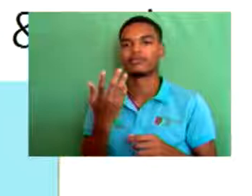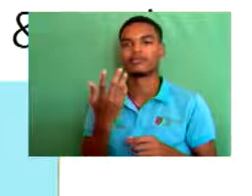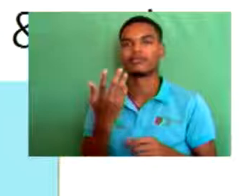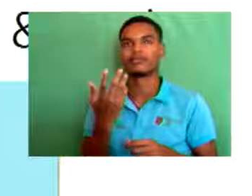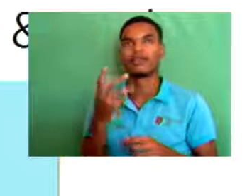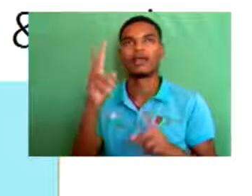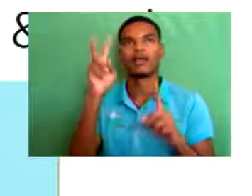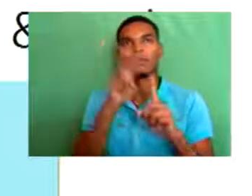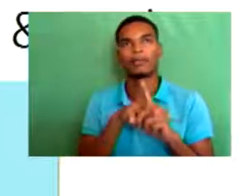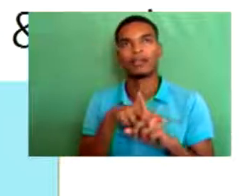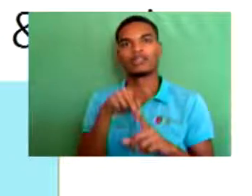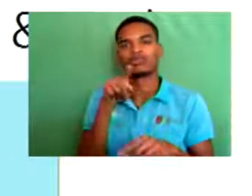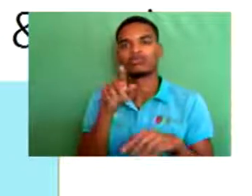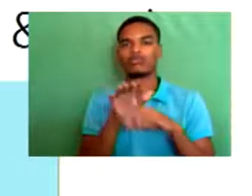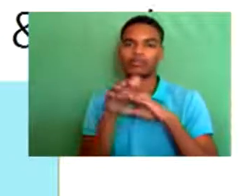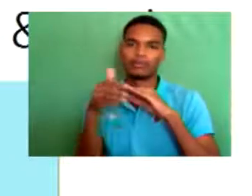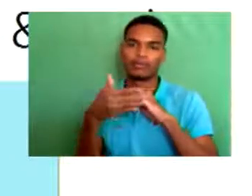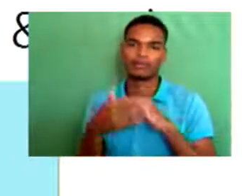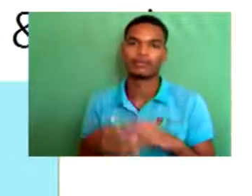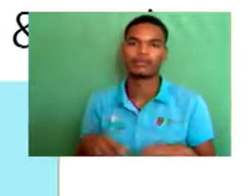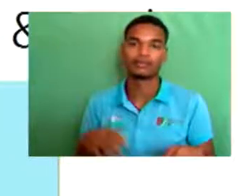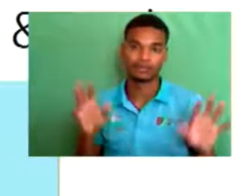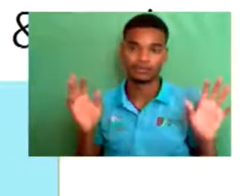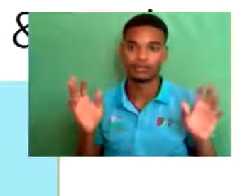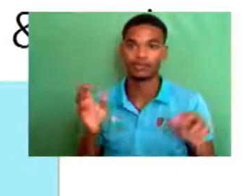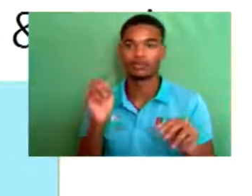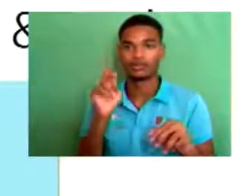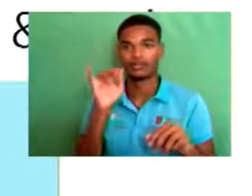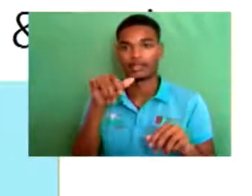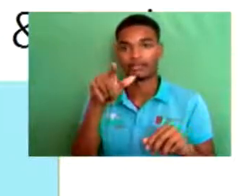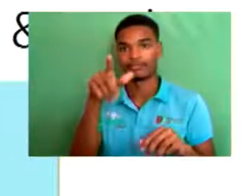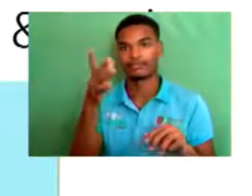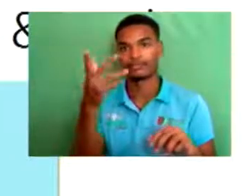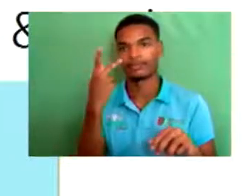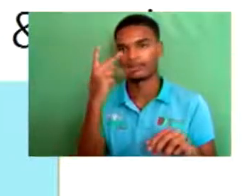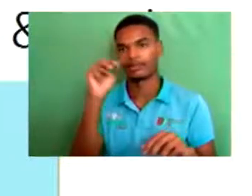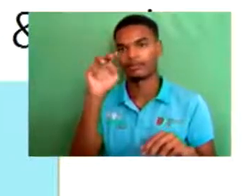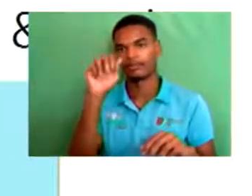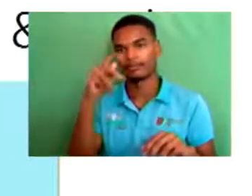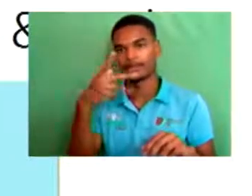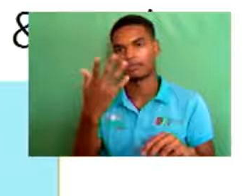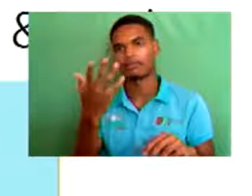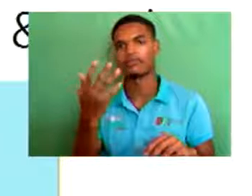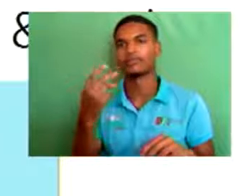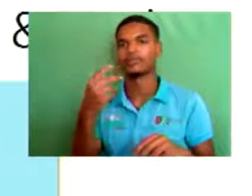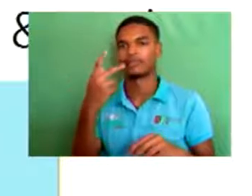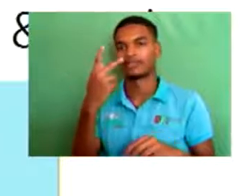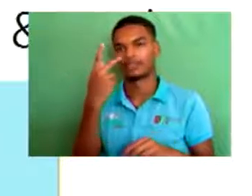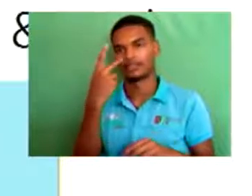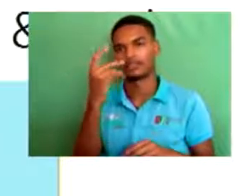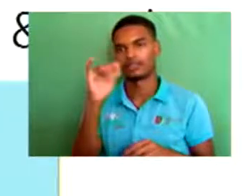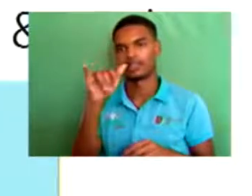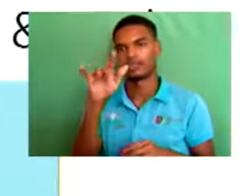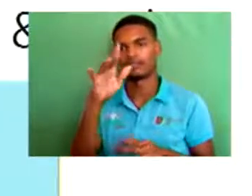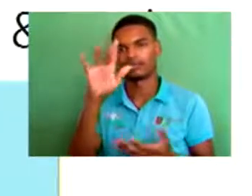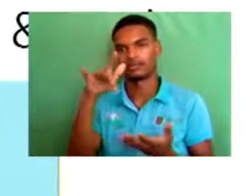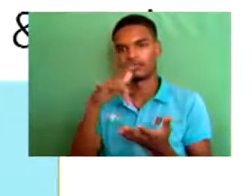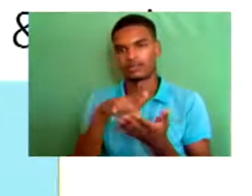Jamaica. Okay, that's the map. And of course, there's a significant island in the center of that map that is not